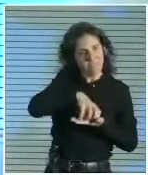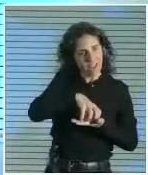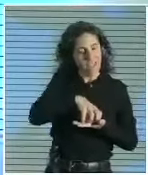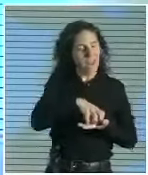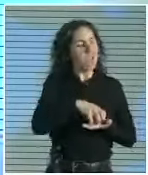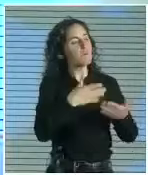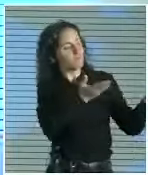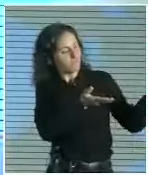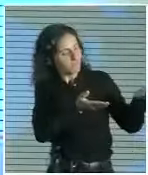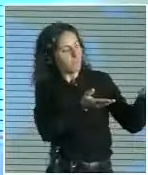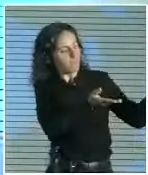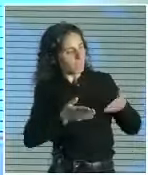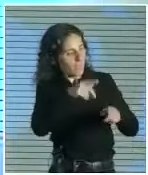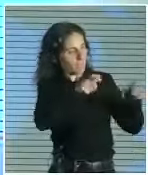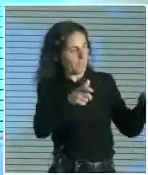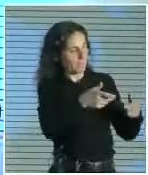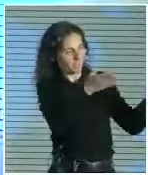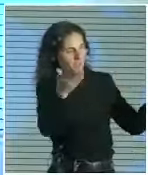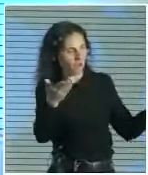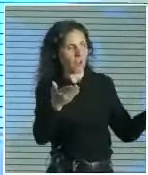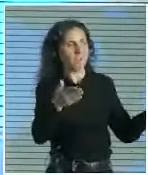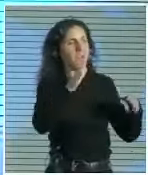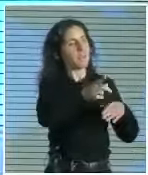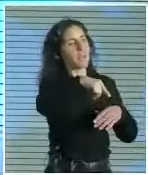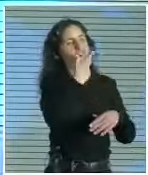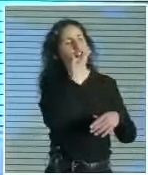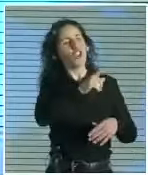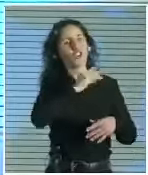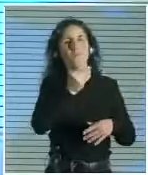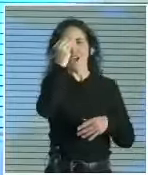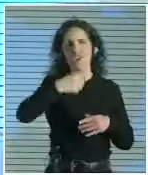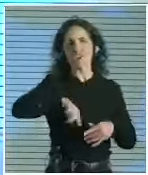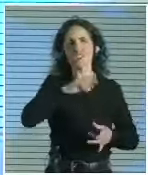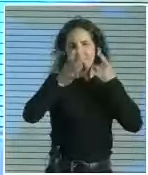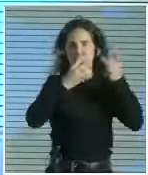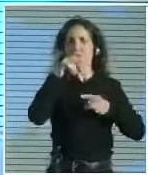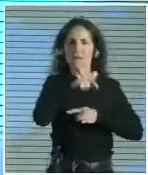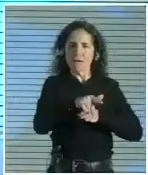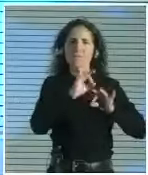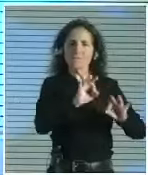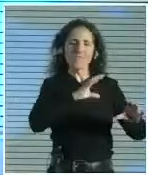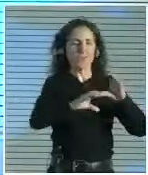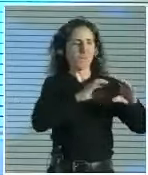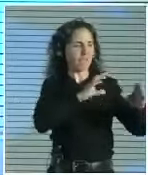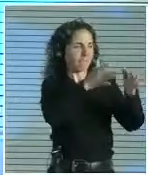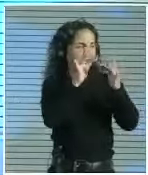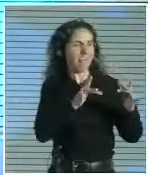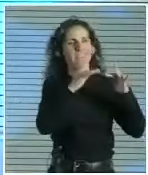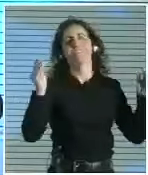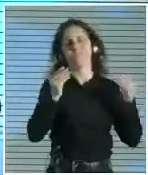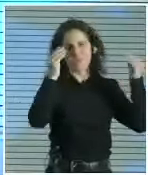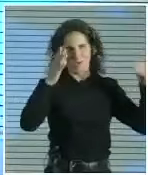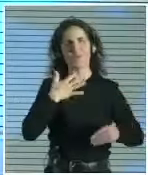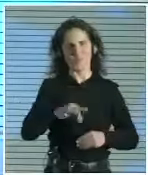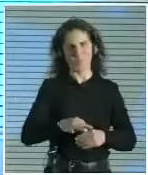and it allows us to improve the communication and relationship. And it's a new